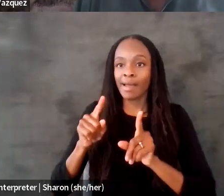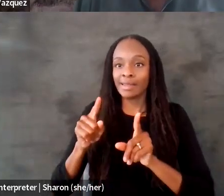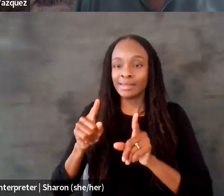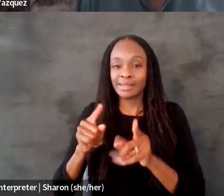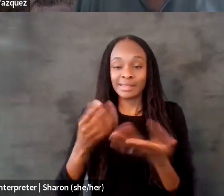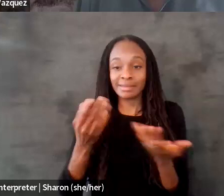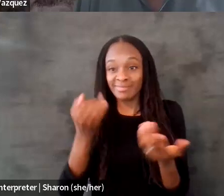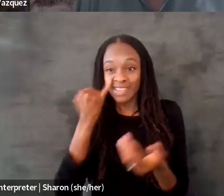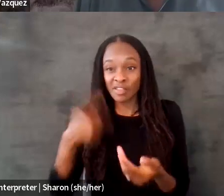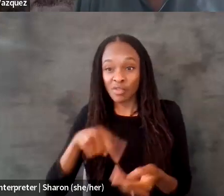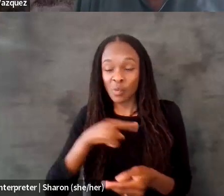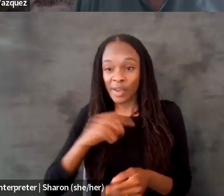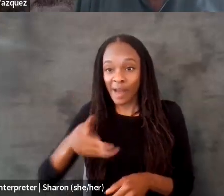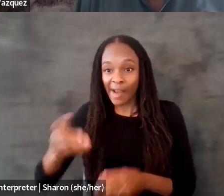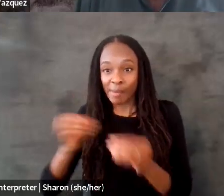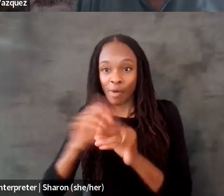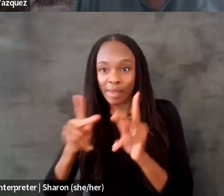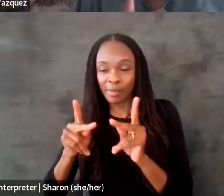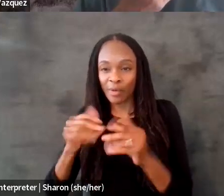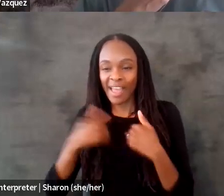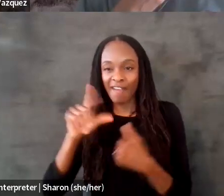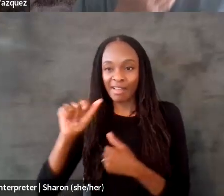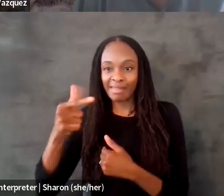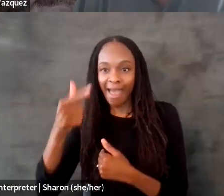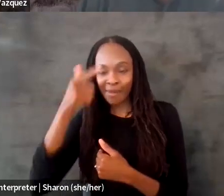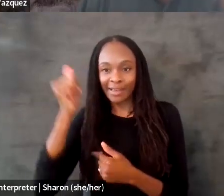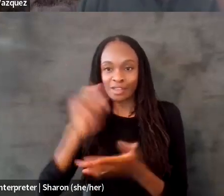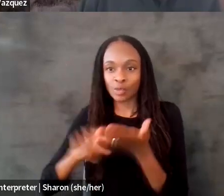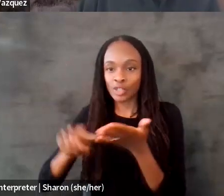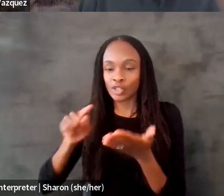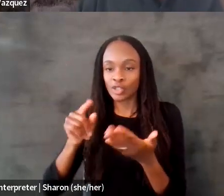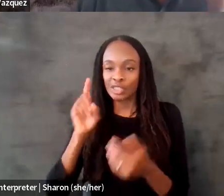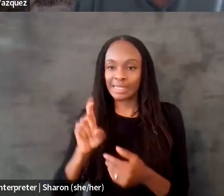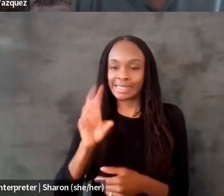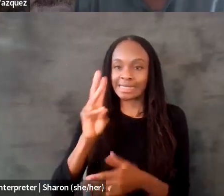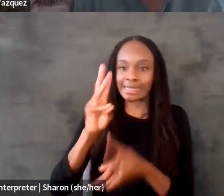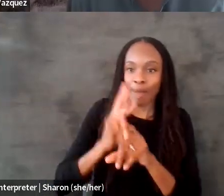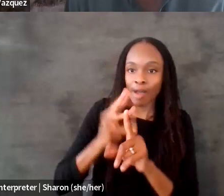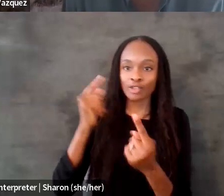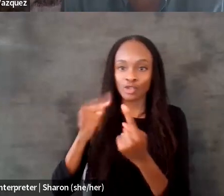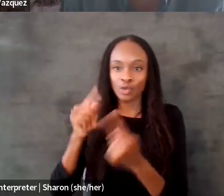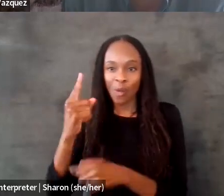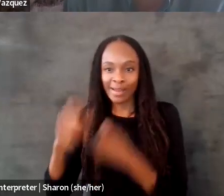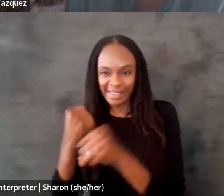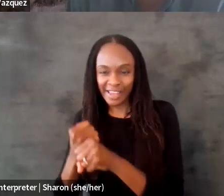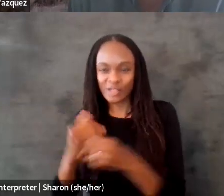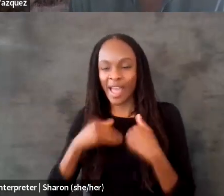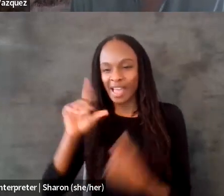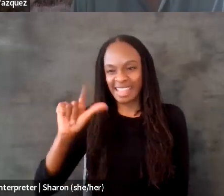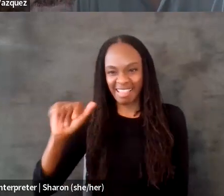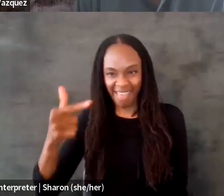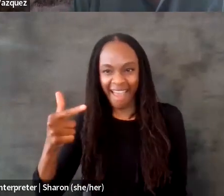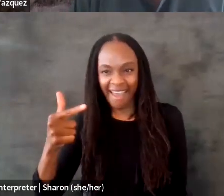hiring more, there's still a lag because research takes, 6 months, a year and a half to, so there's like this lag. And so I think